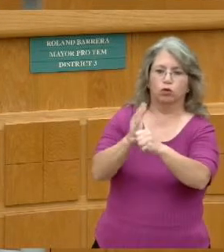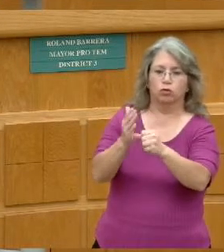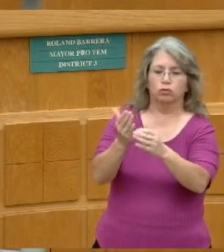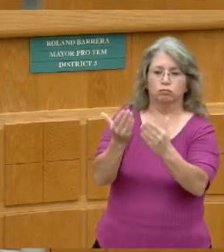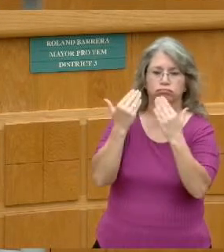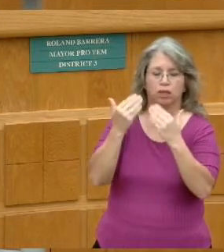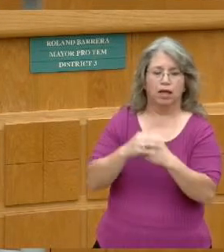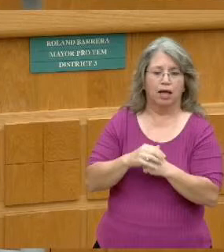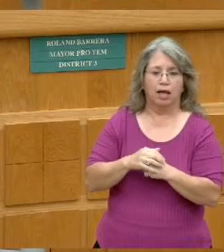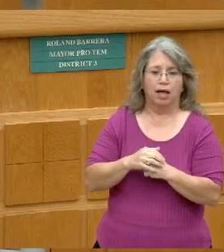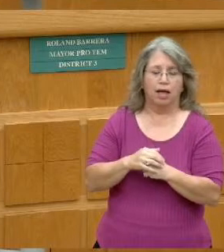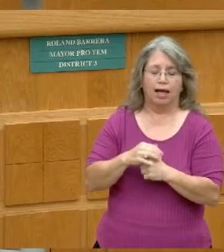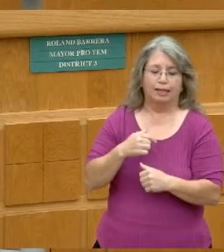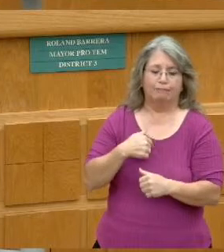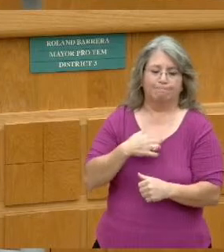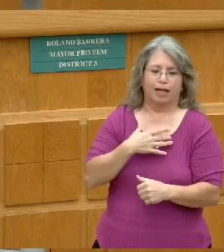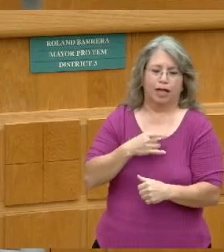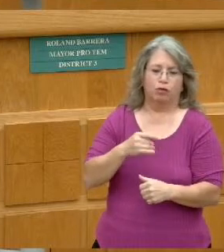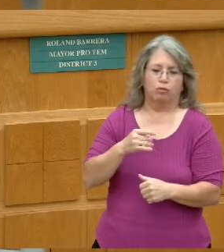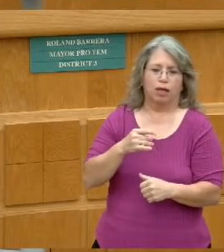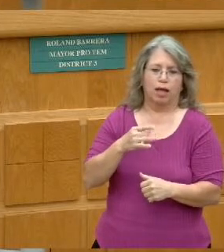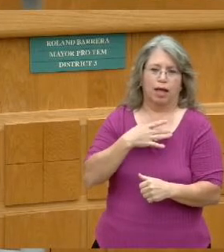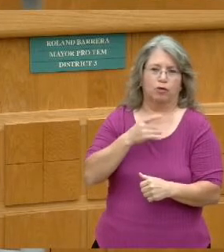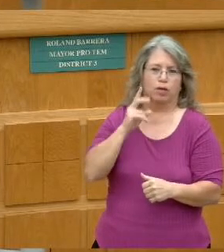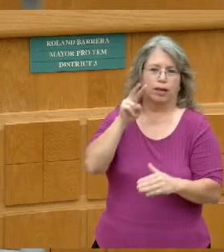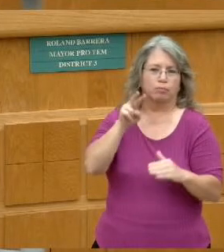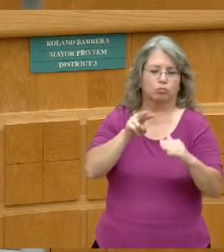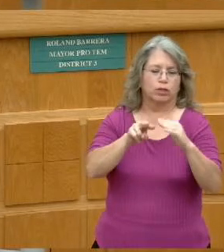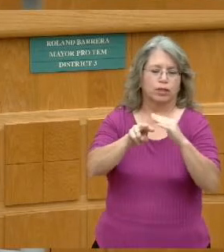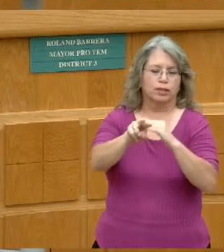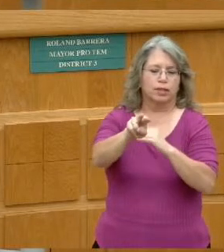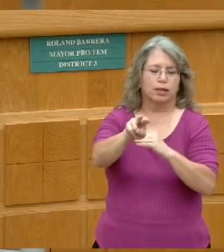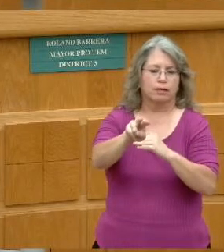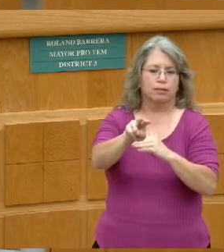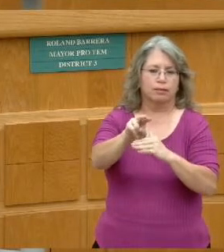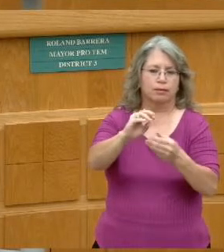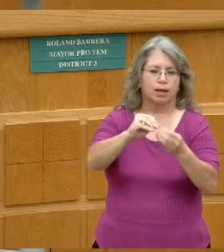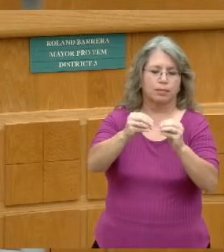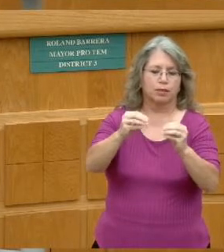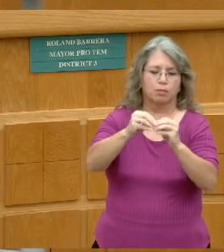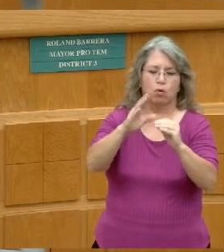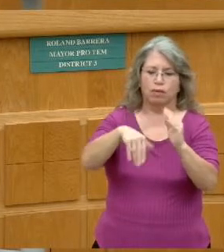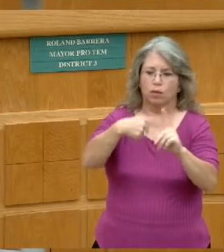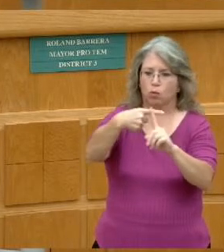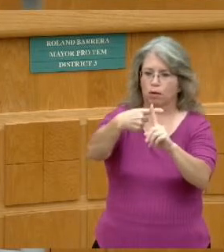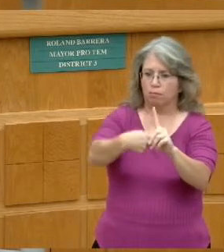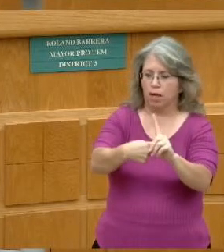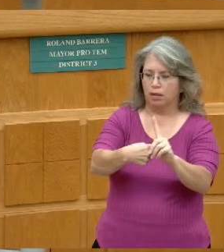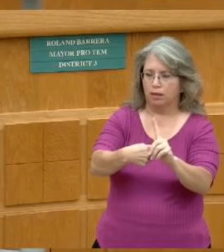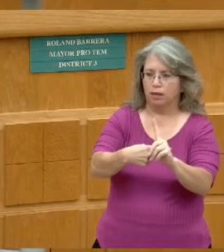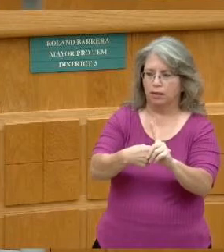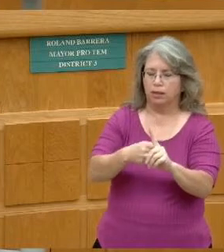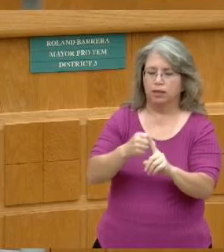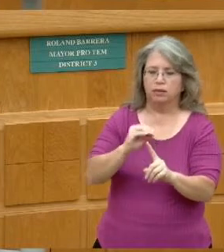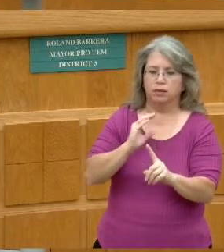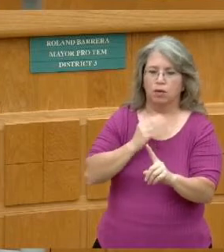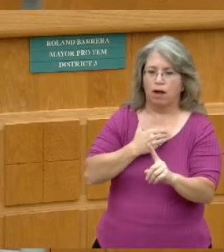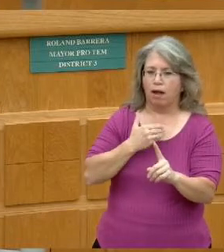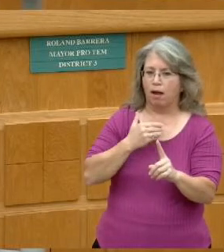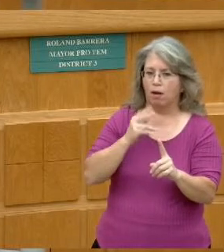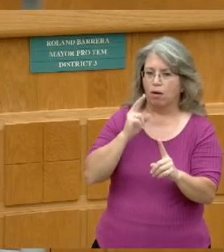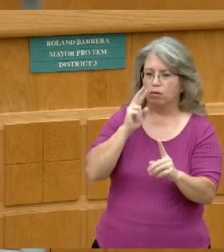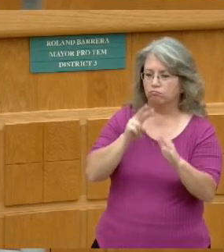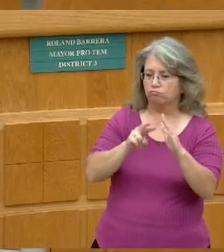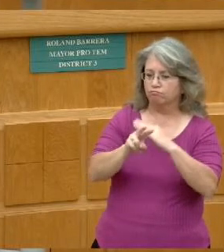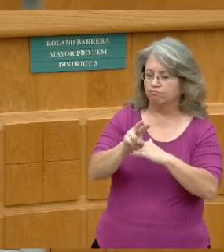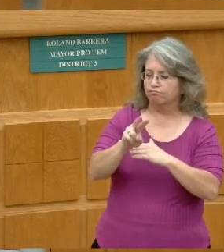I don't like projecting out more than a month, and we don't see that happening right now, necessarily within the next month.